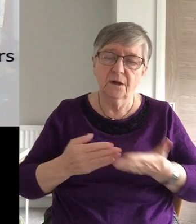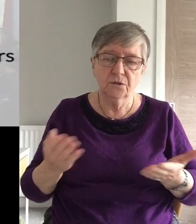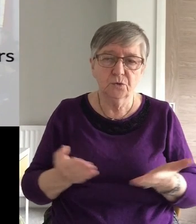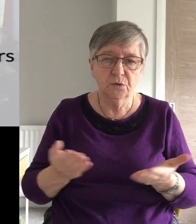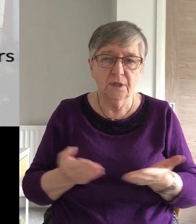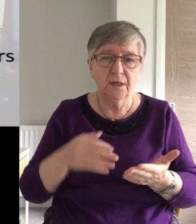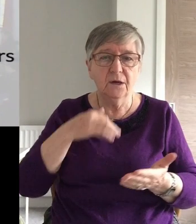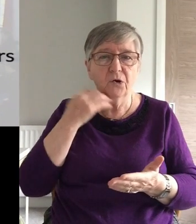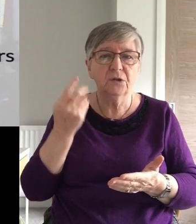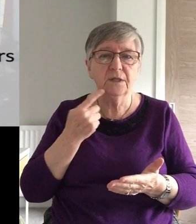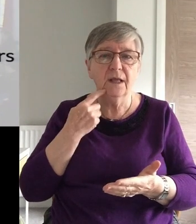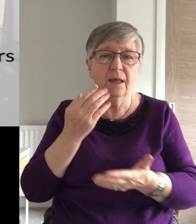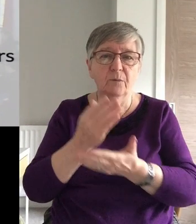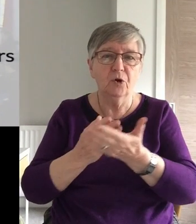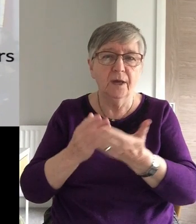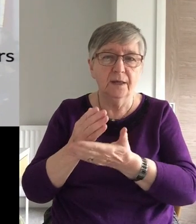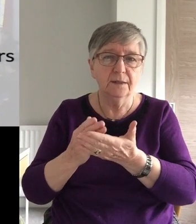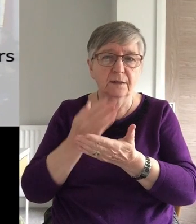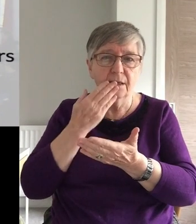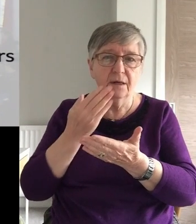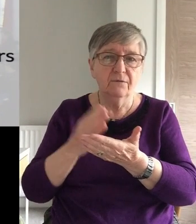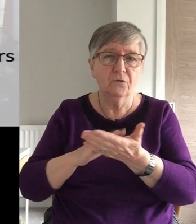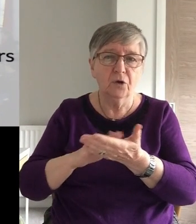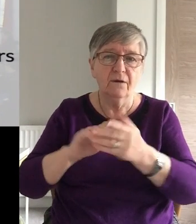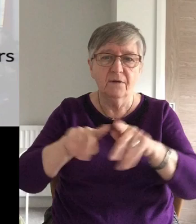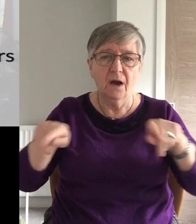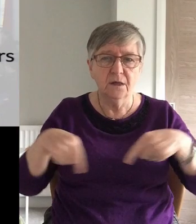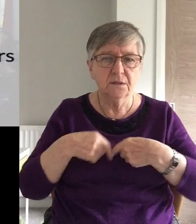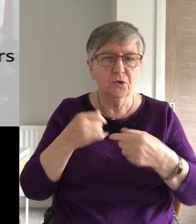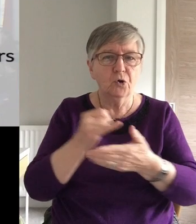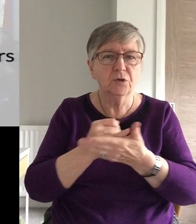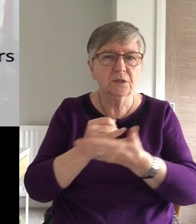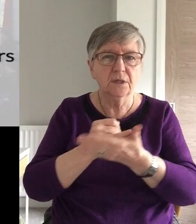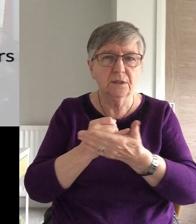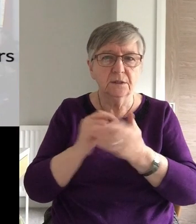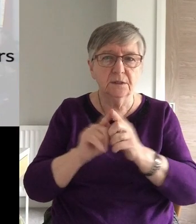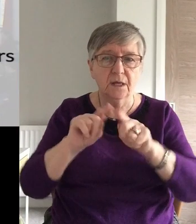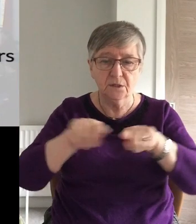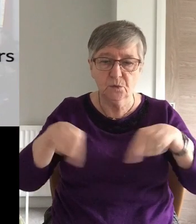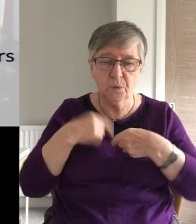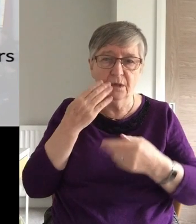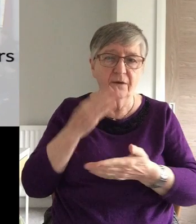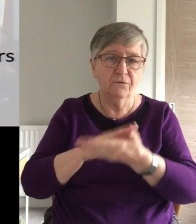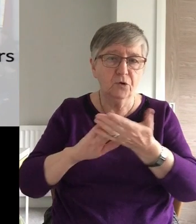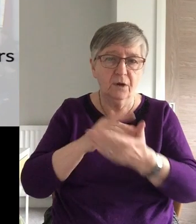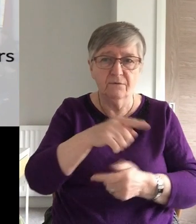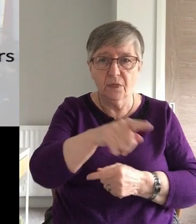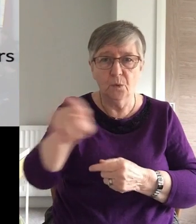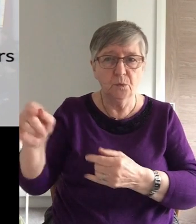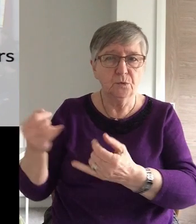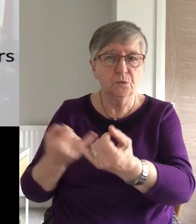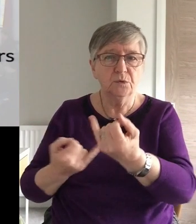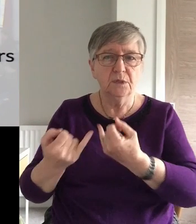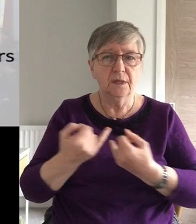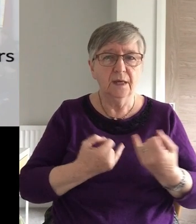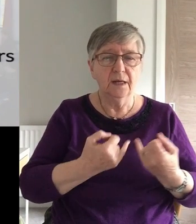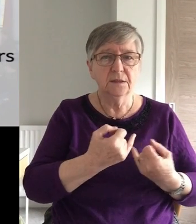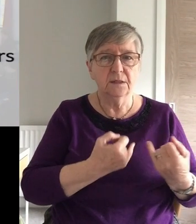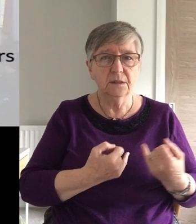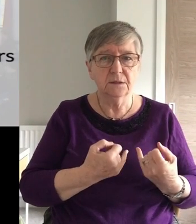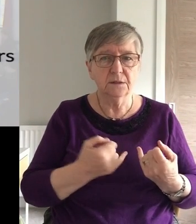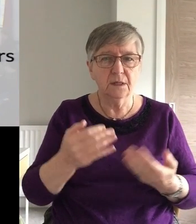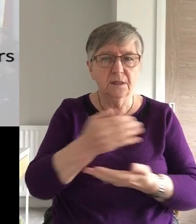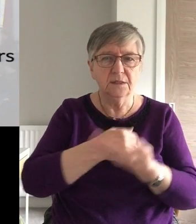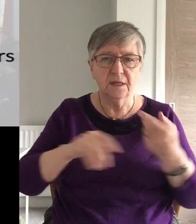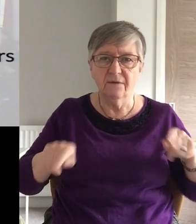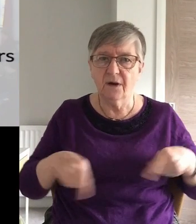us today our daily bread. Forgive us our sins, as we forgive those who sin against us.